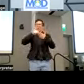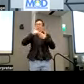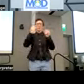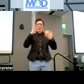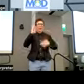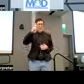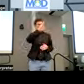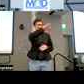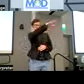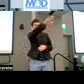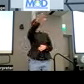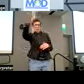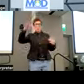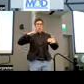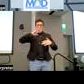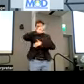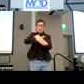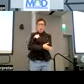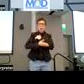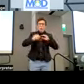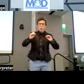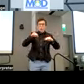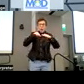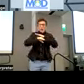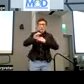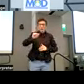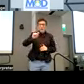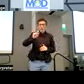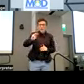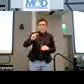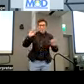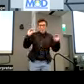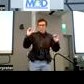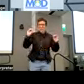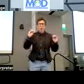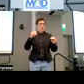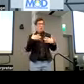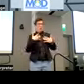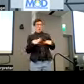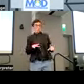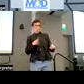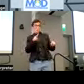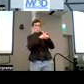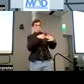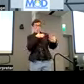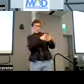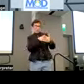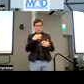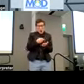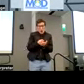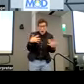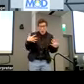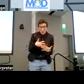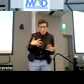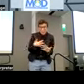talk to us about this? Cause there were no APMs anywhere. And we didn't want to file a lawsuit. Mostly I was scared to file a lawsuit and screw up the ADA